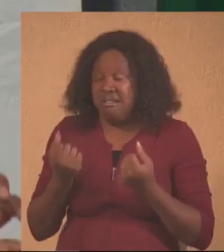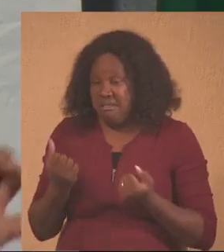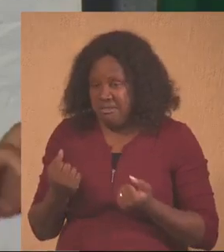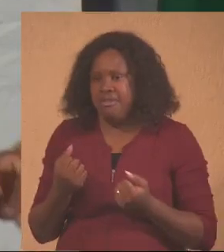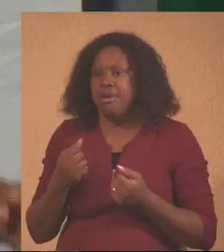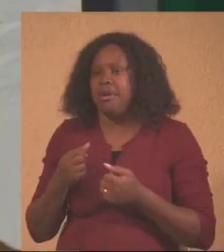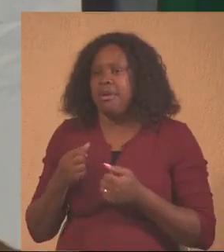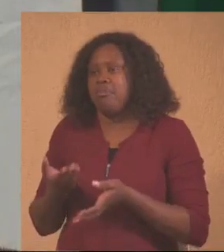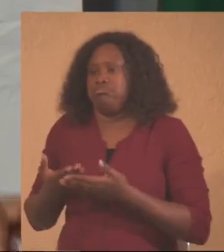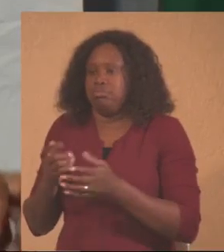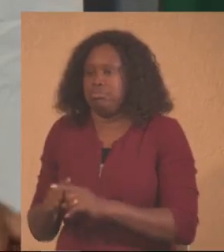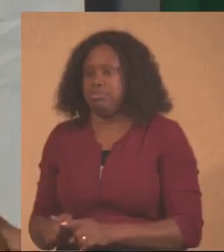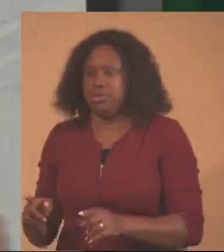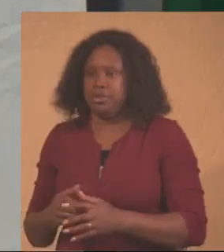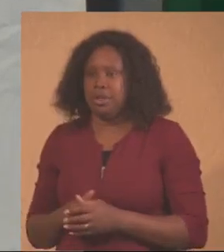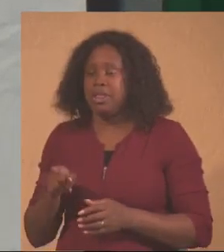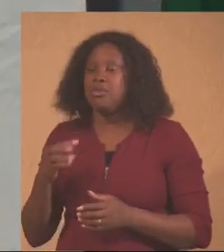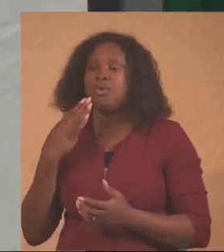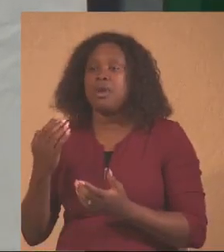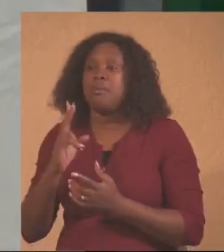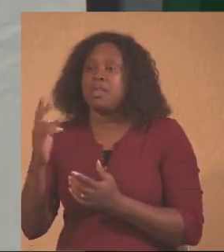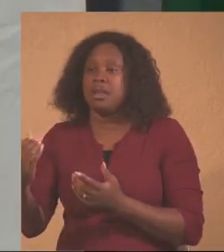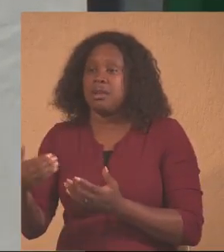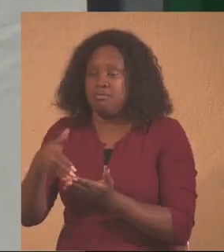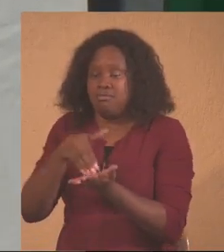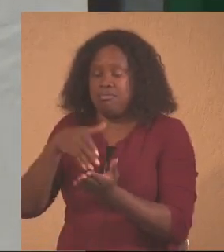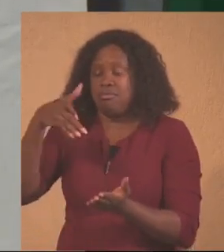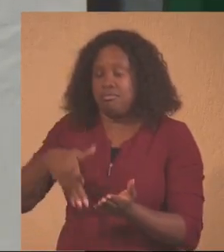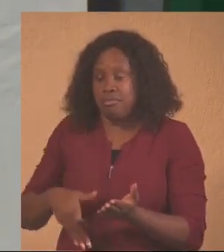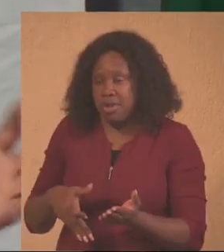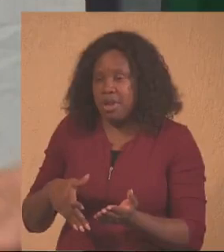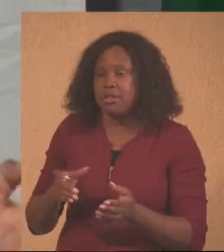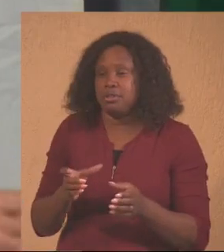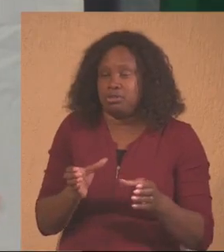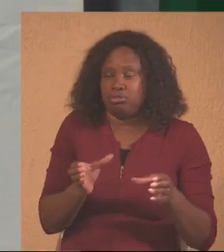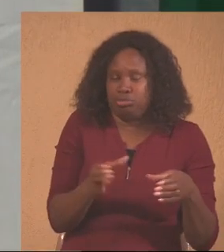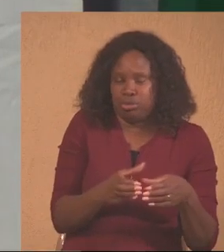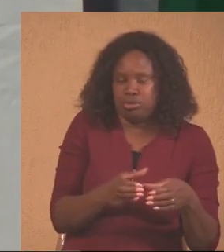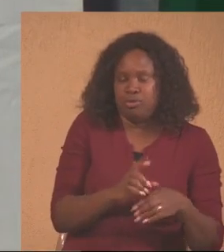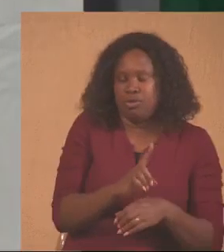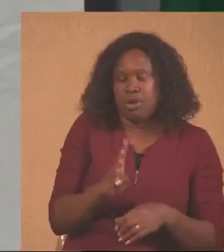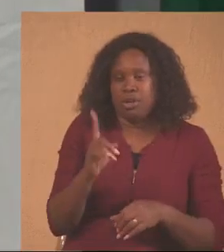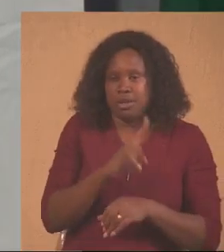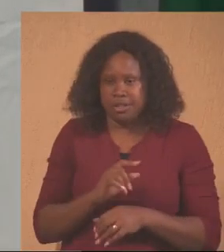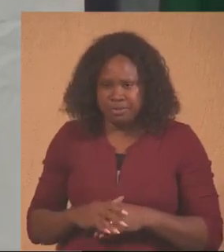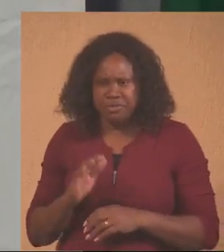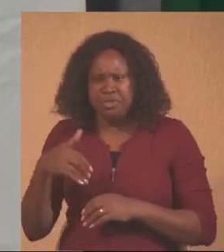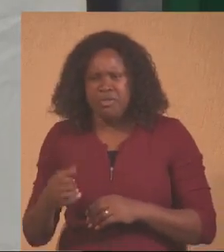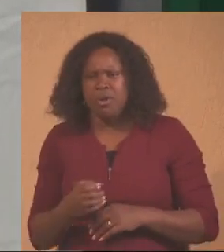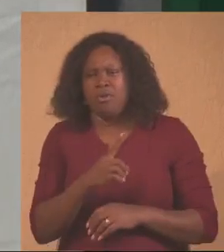is basically from the point of arrival and the quarantine for 14 days. And after 14 days, the